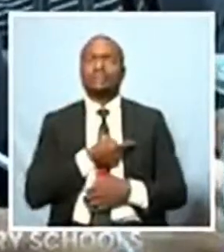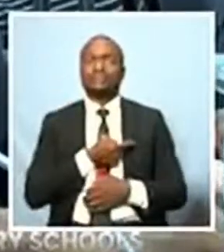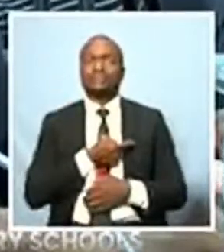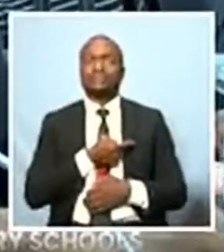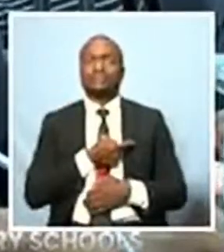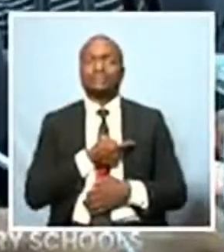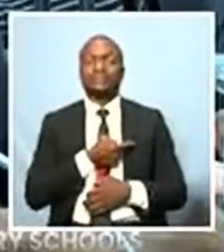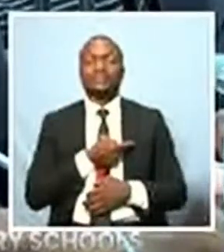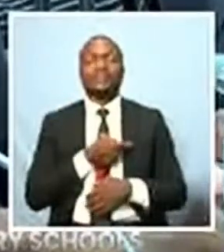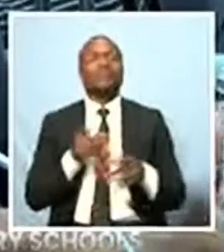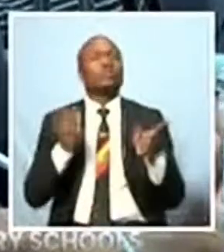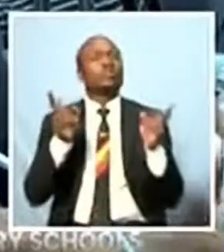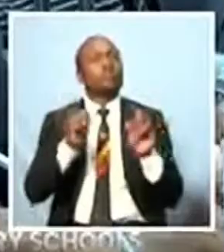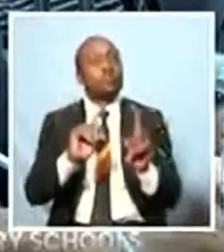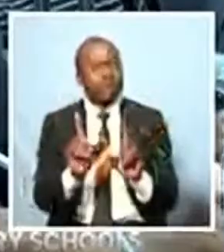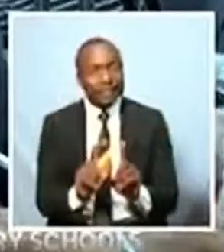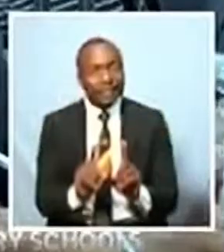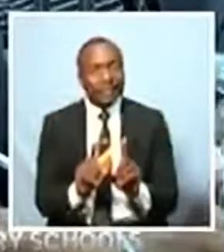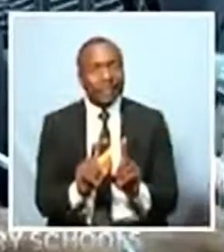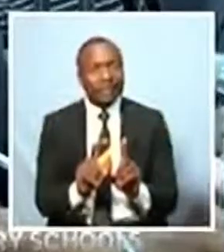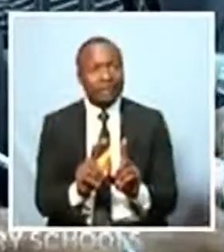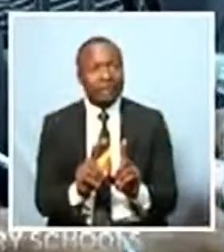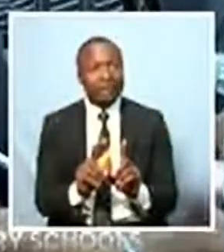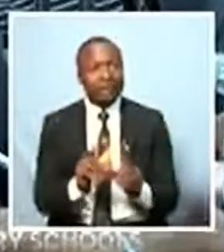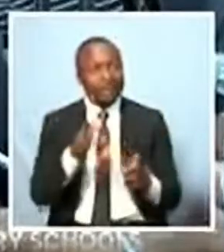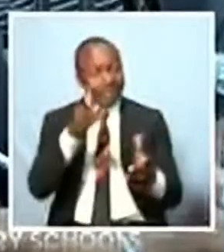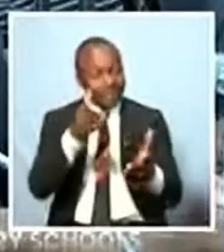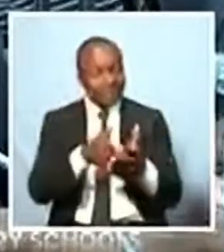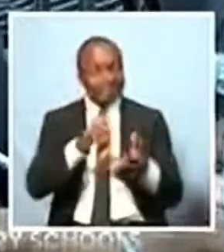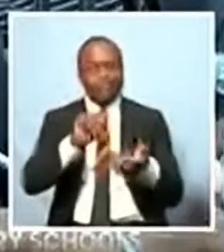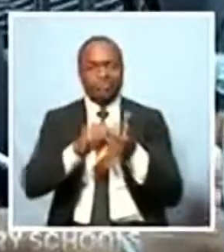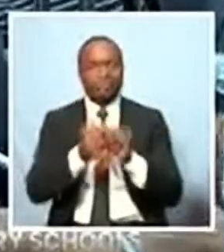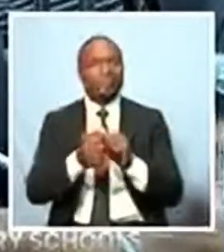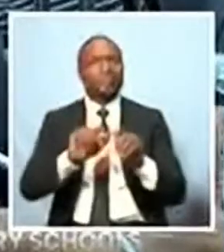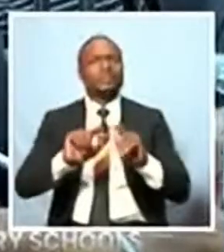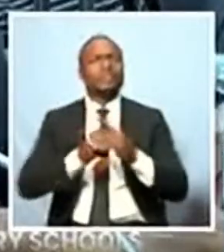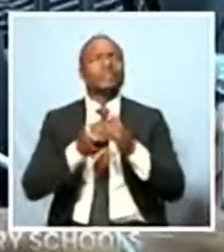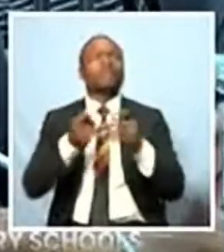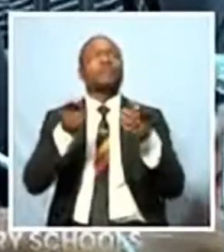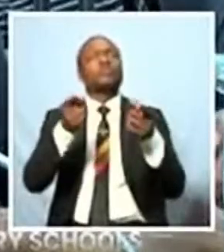So where do you think, when did this problem start?